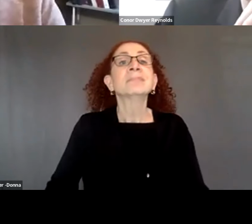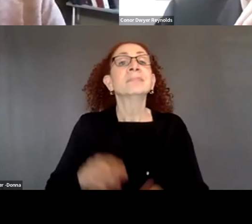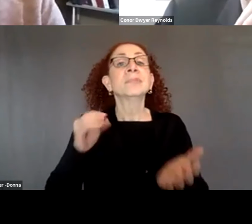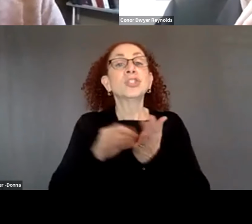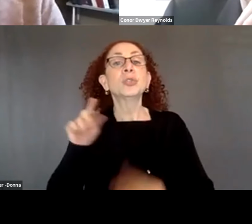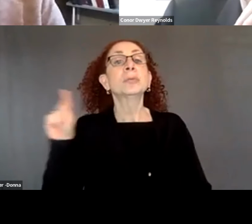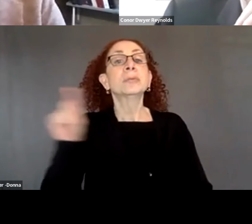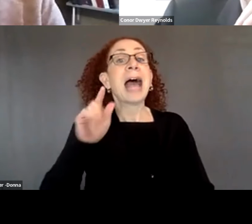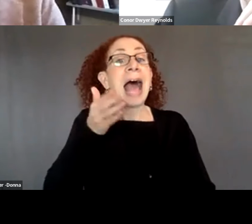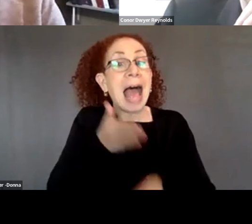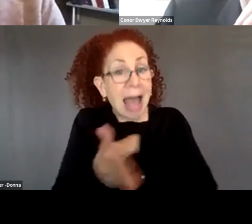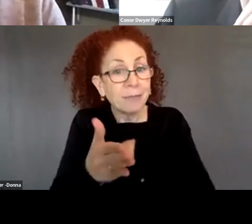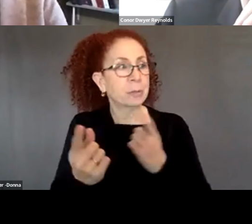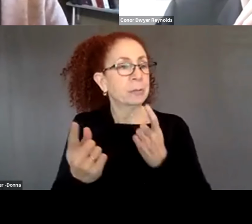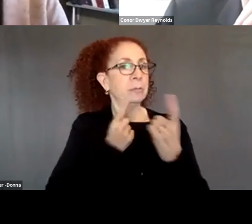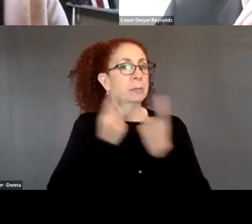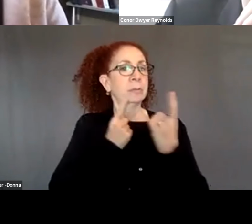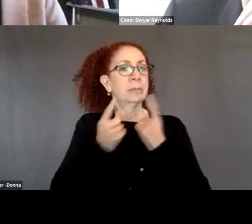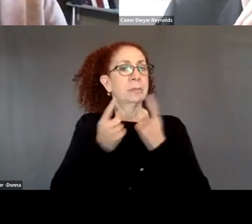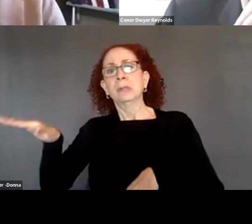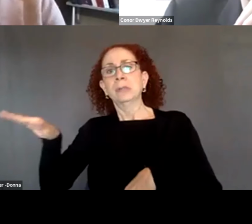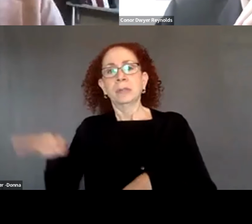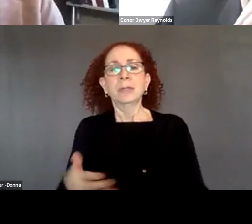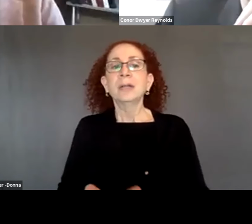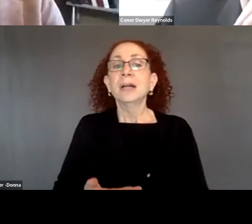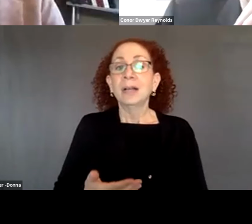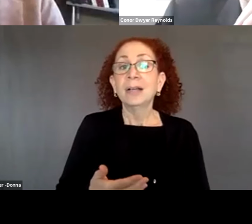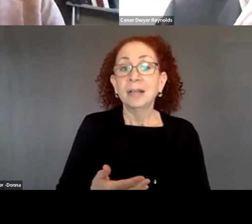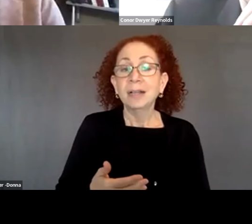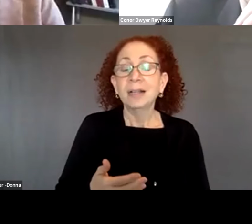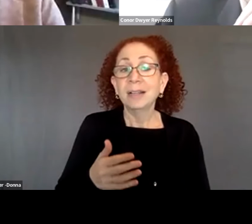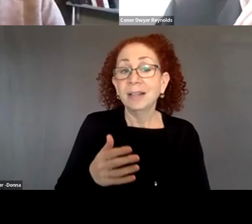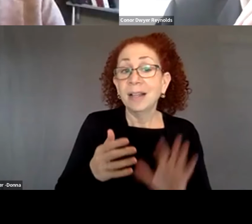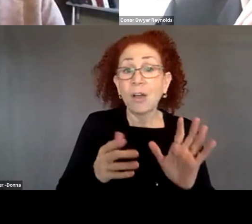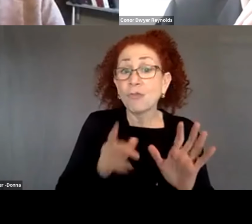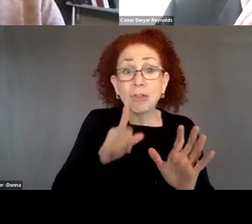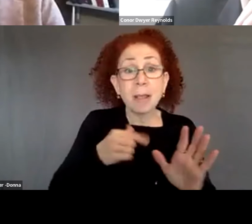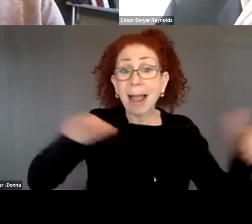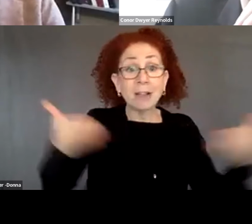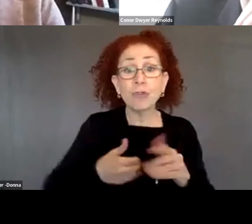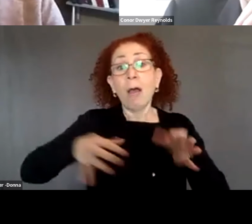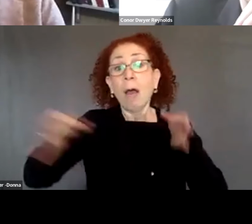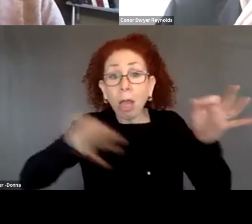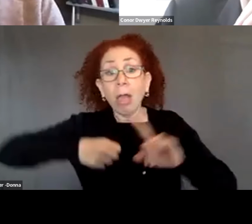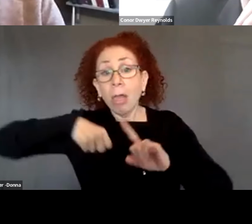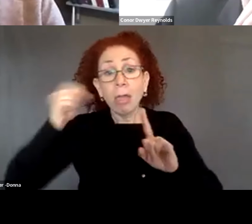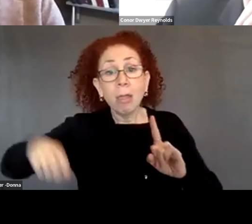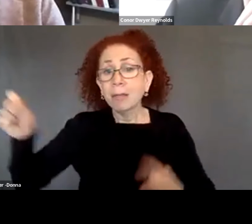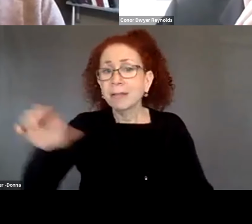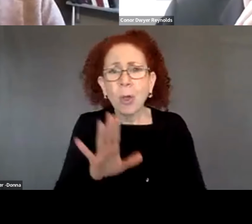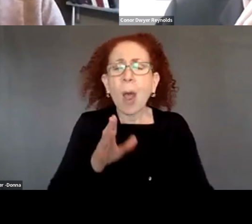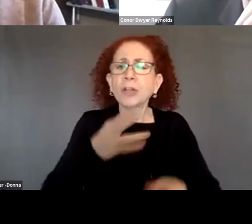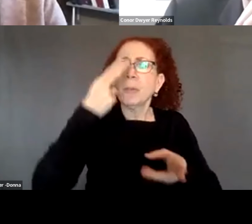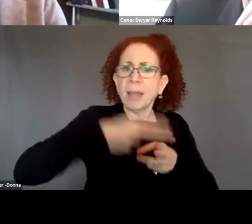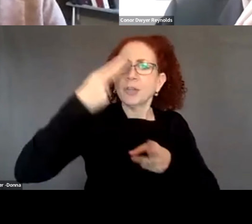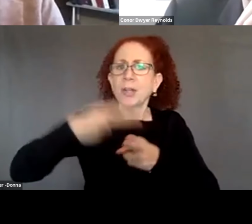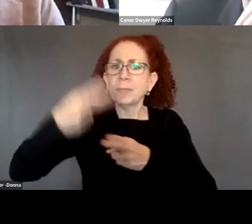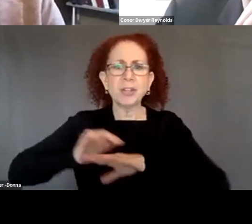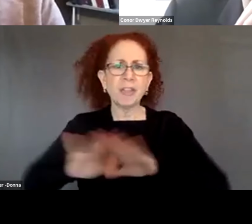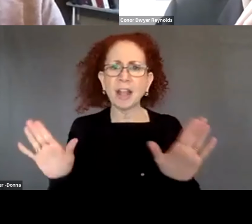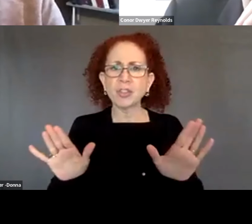out afterwards. To be clear, this is a passing reference in my introduction. I don't talk about it at length. I don't share the type